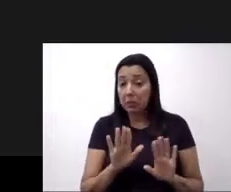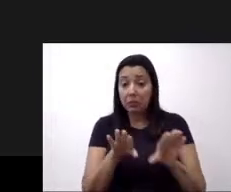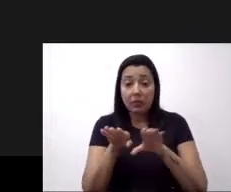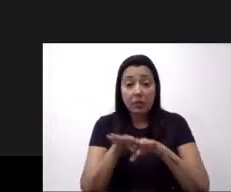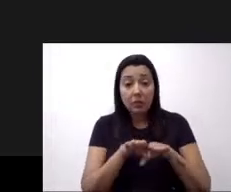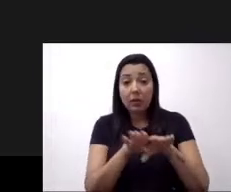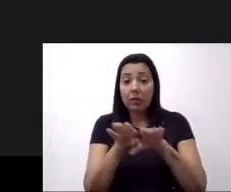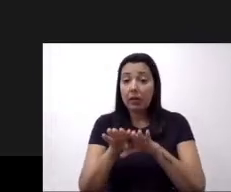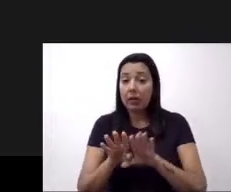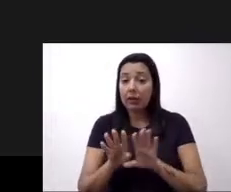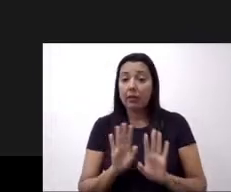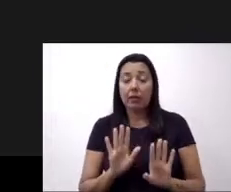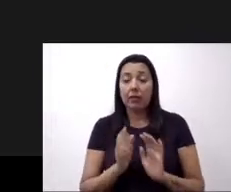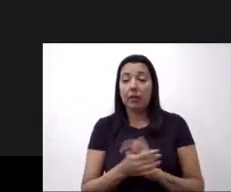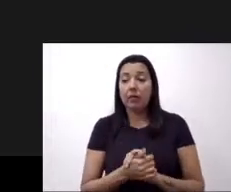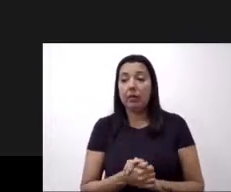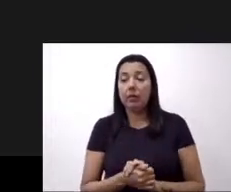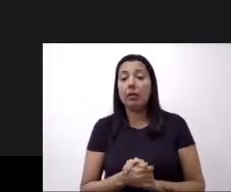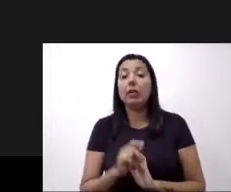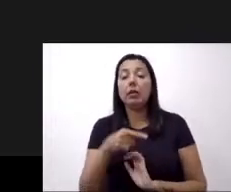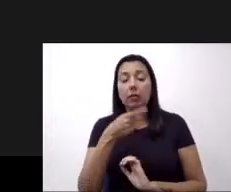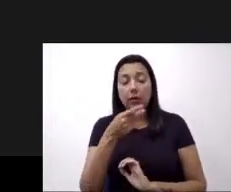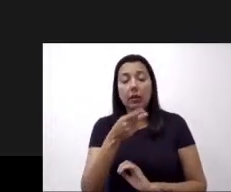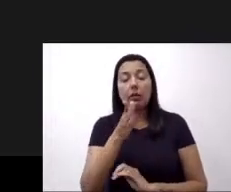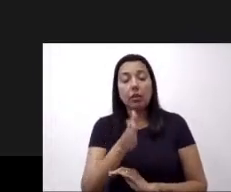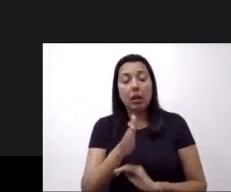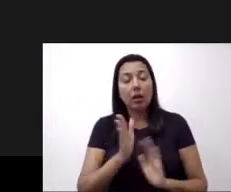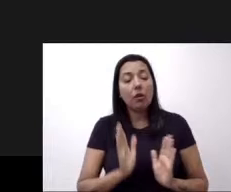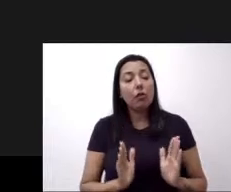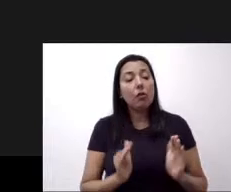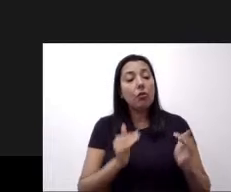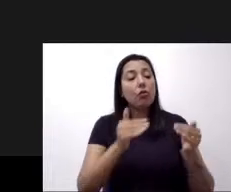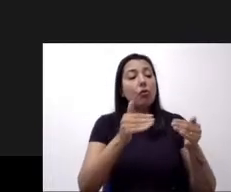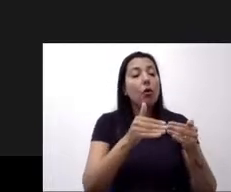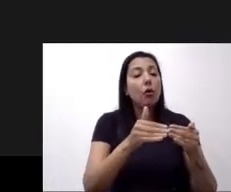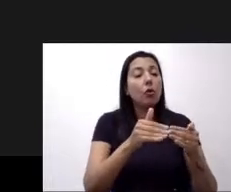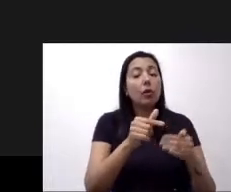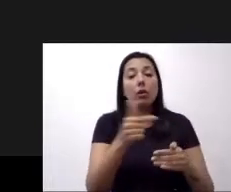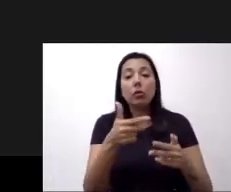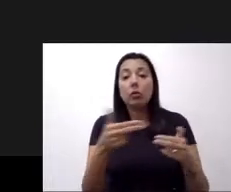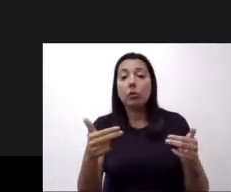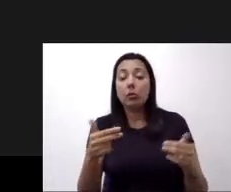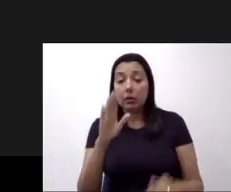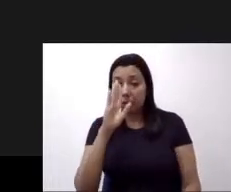This being said, I want to focus on two main points in this second part.